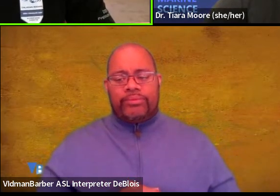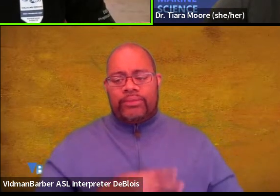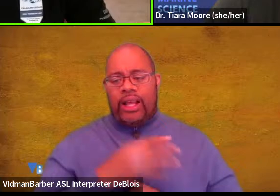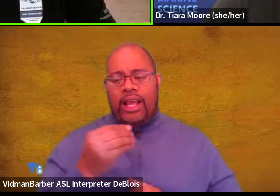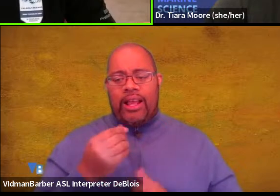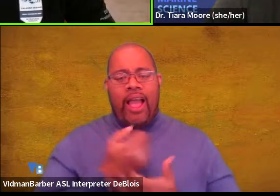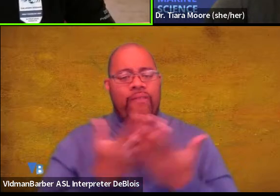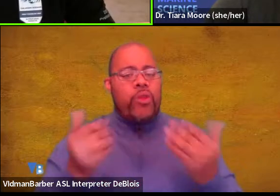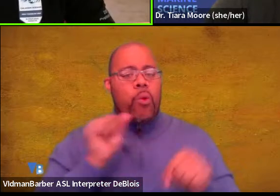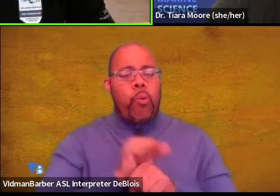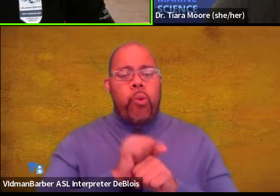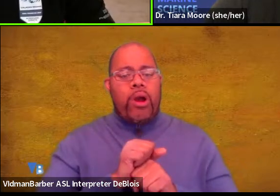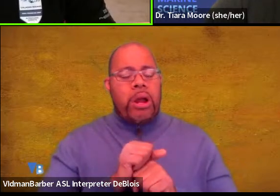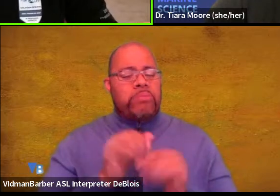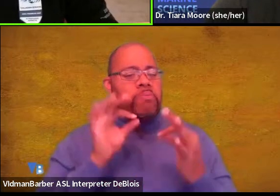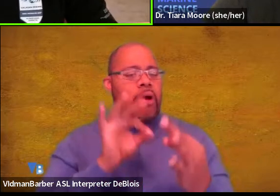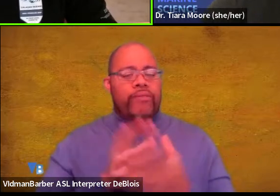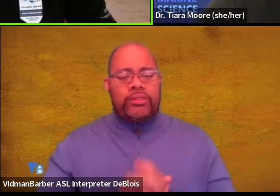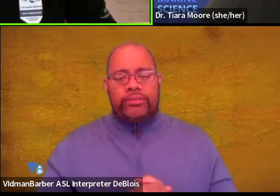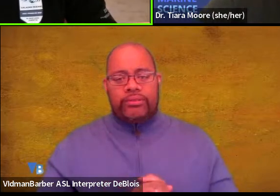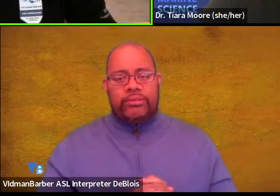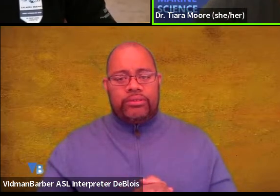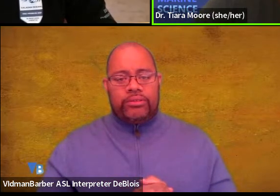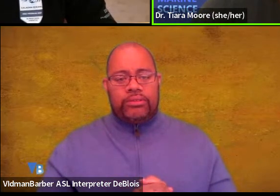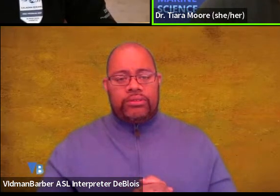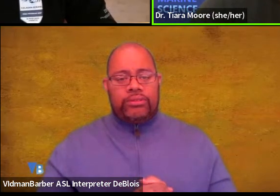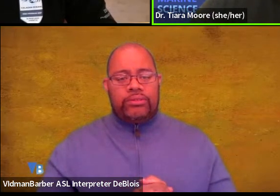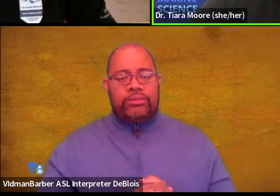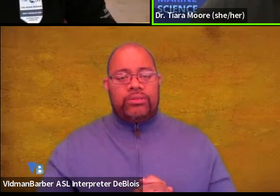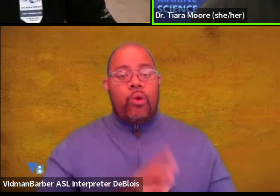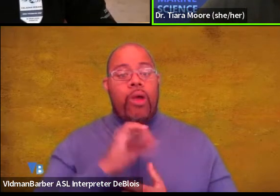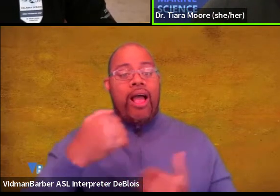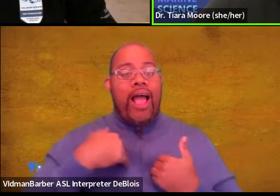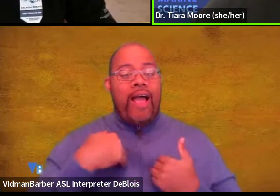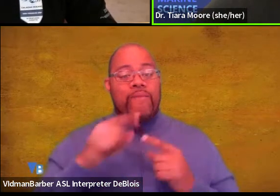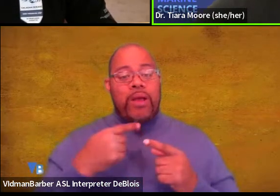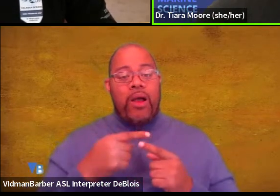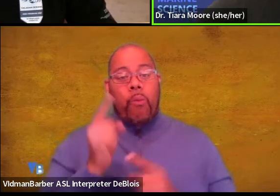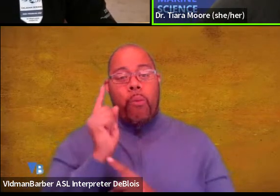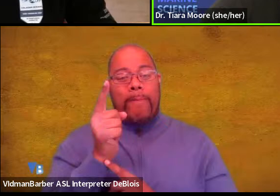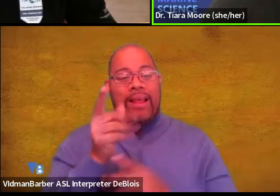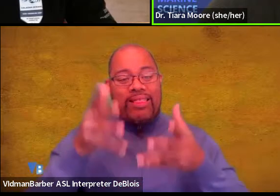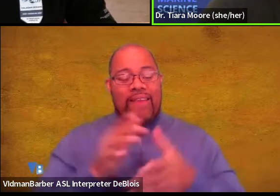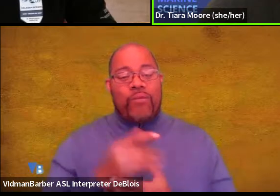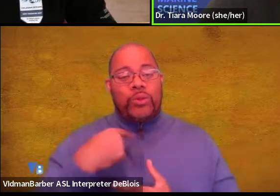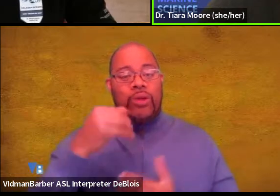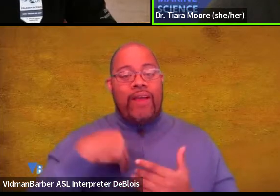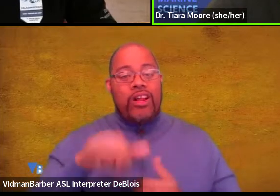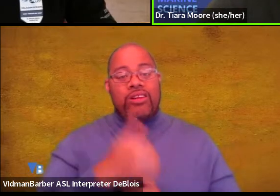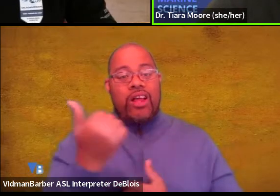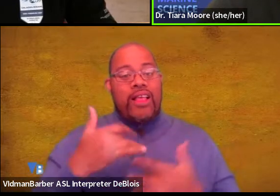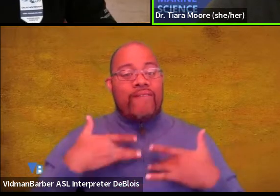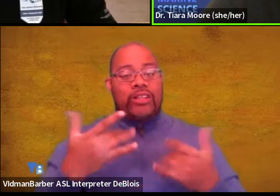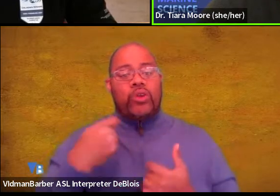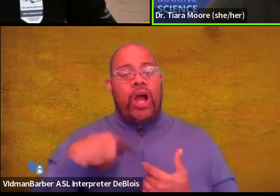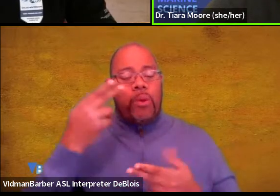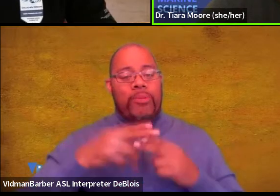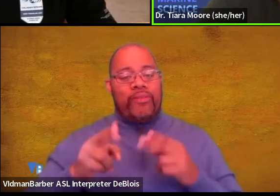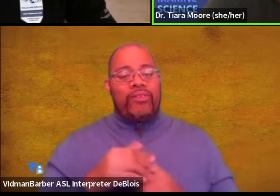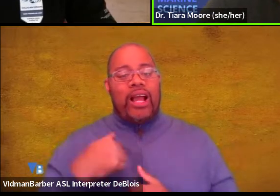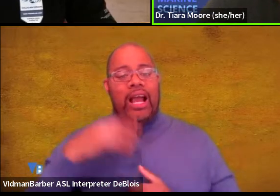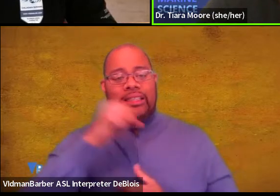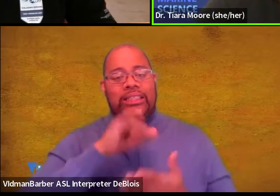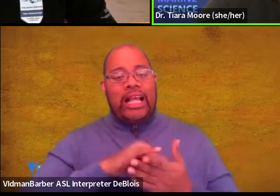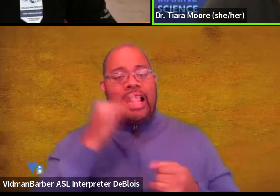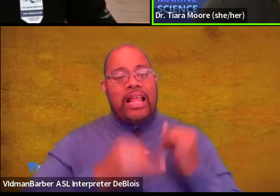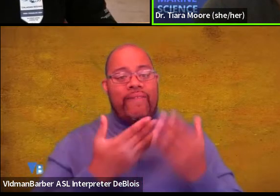and everything worked like clockwork. Right. Well, we have about a minute or so left, and we do have another event, so I'll be brief. I guess